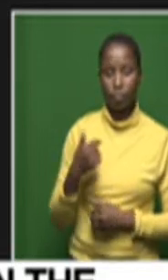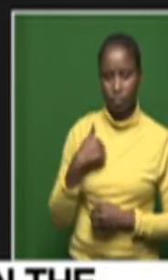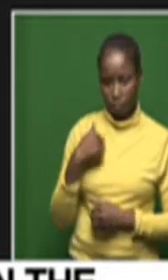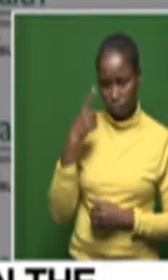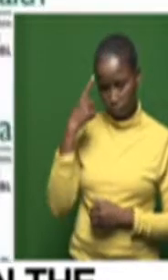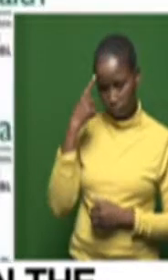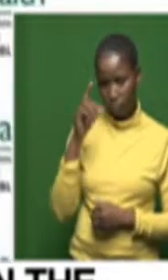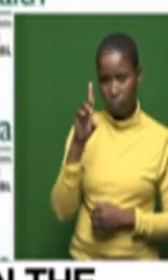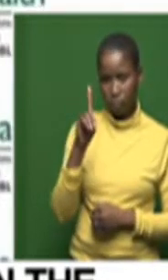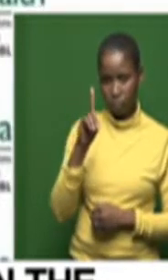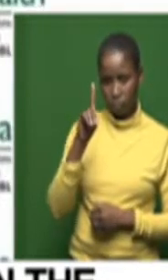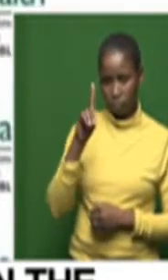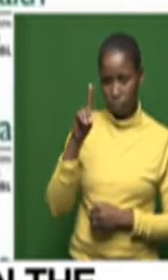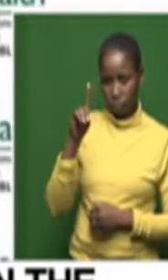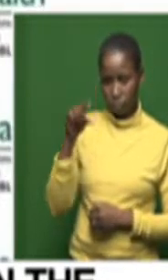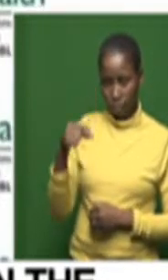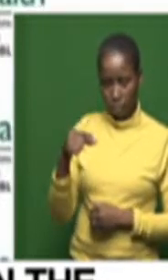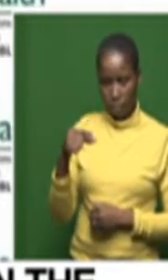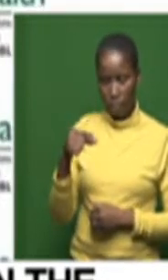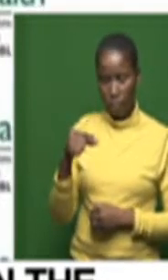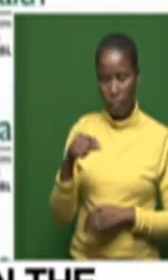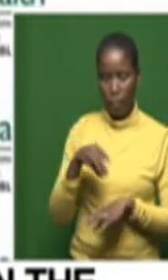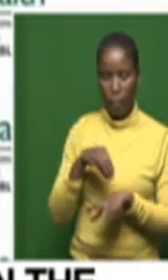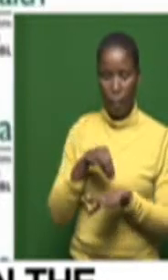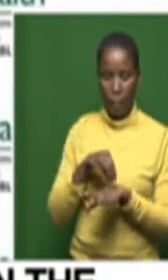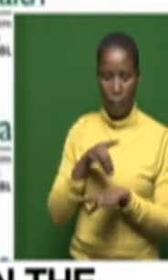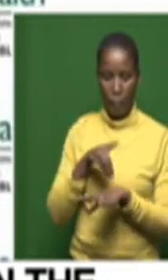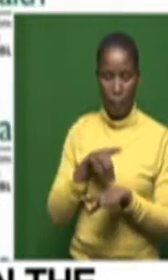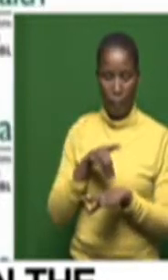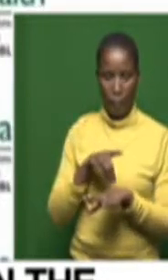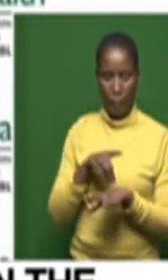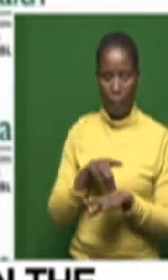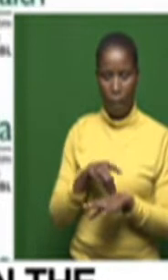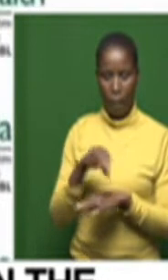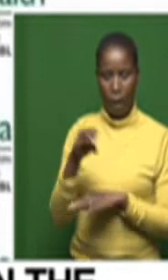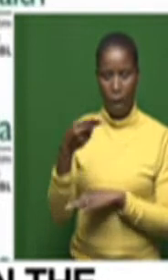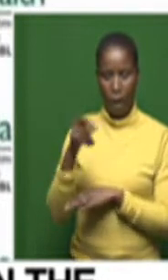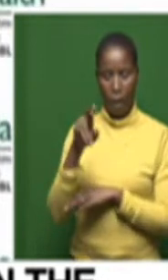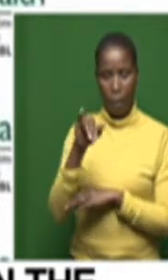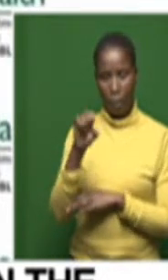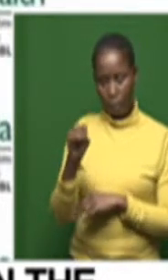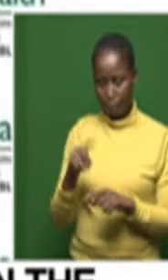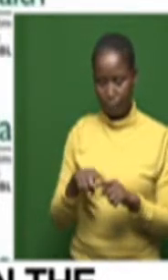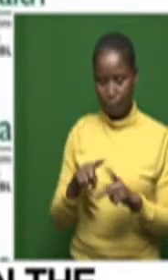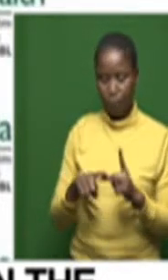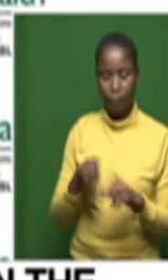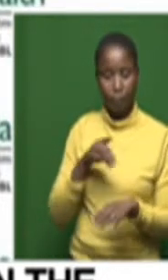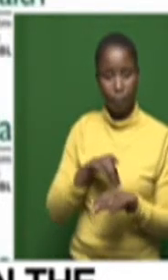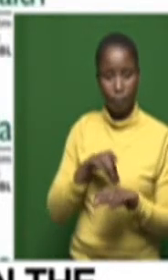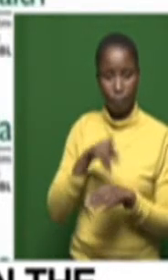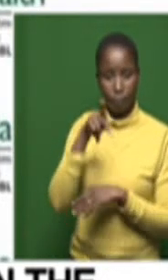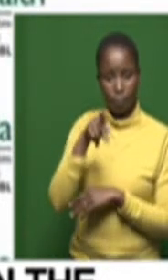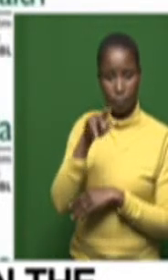DG, Dr. Crisp and Dr. Pillay should be there.